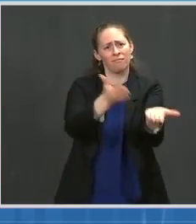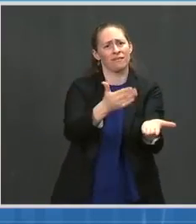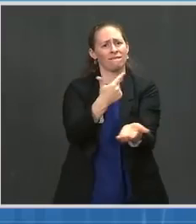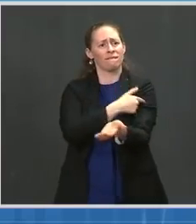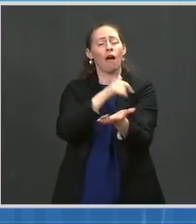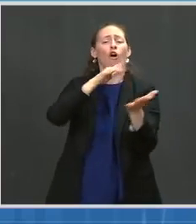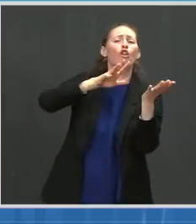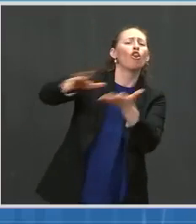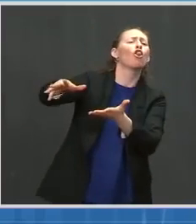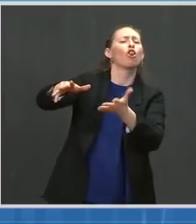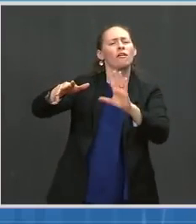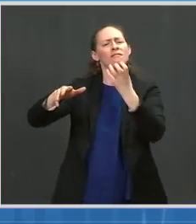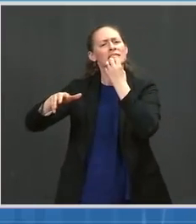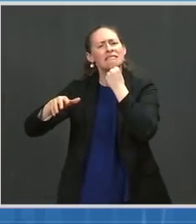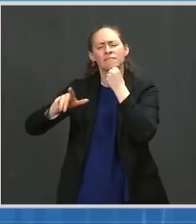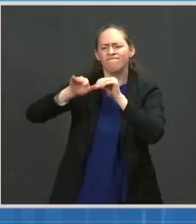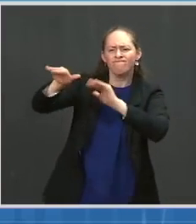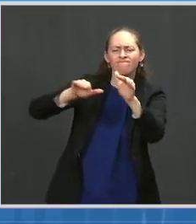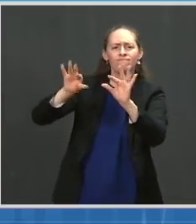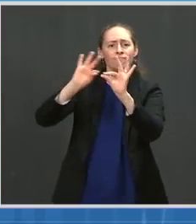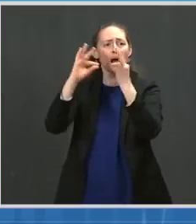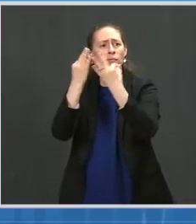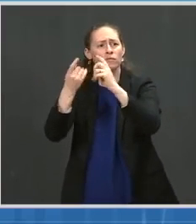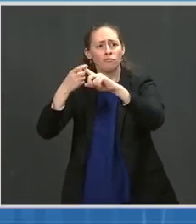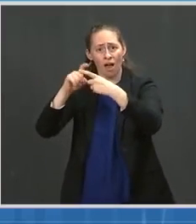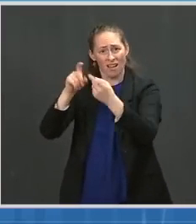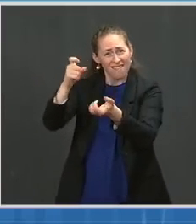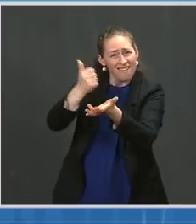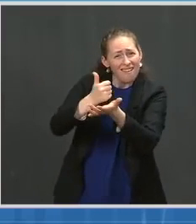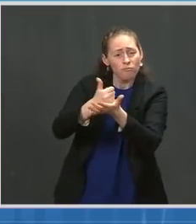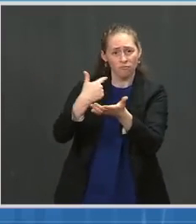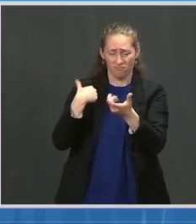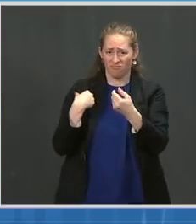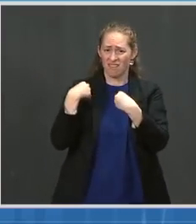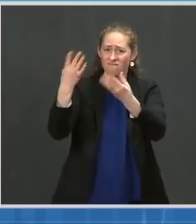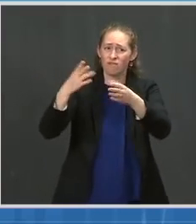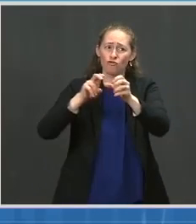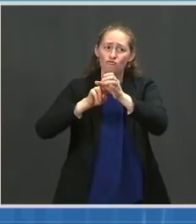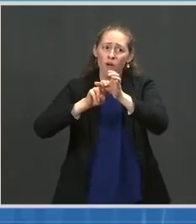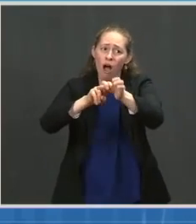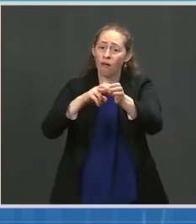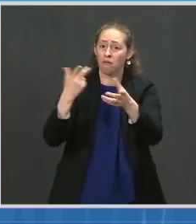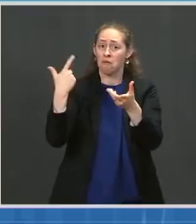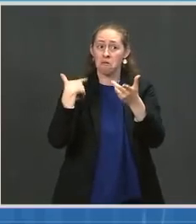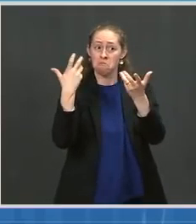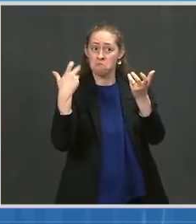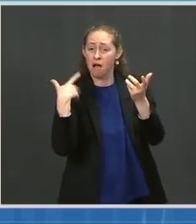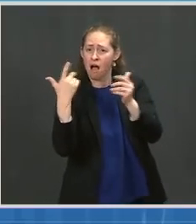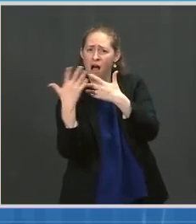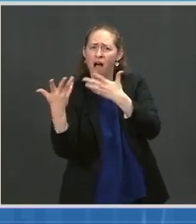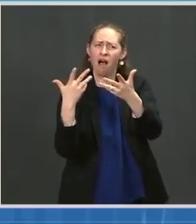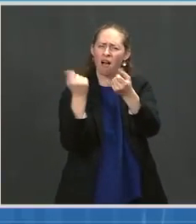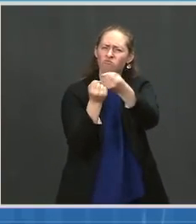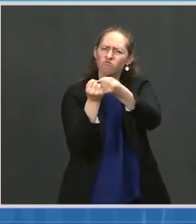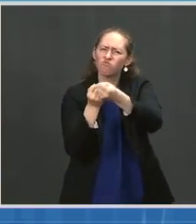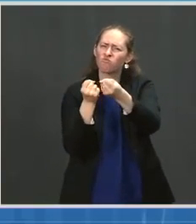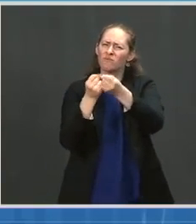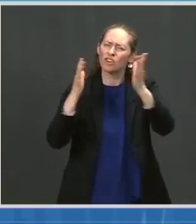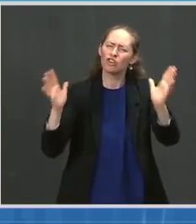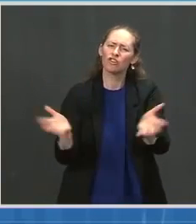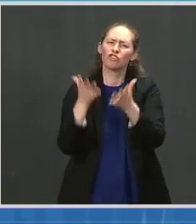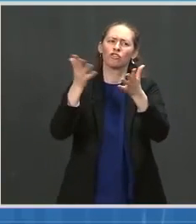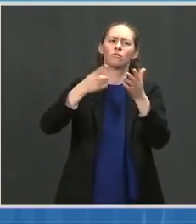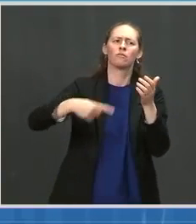and friends if they have a plan to get vaccinated. If they have questions, talk to them about the facts. Encourage them to talk to their primary care